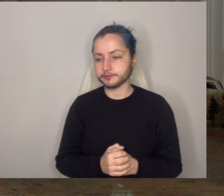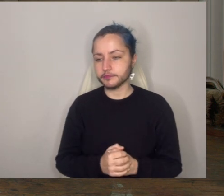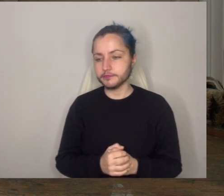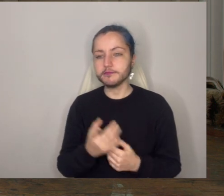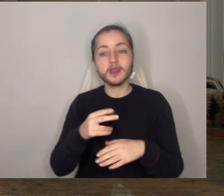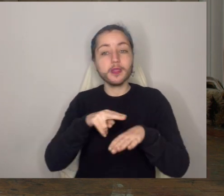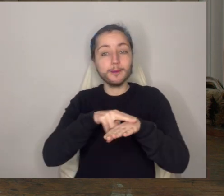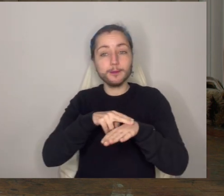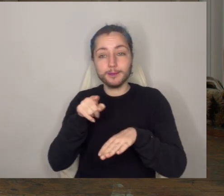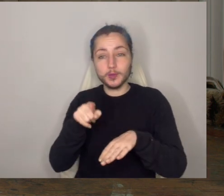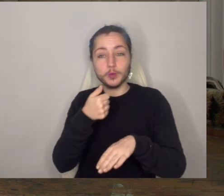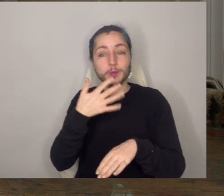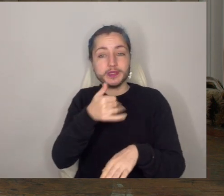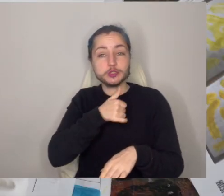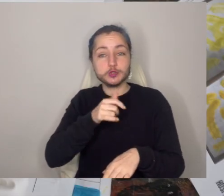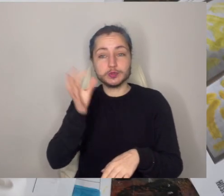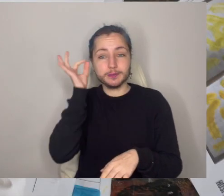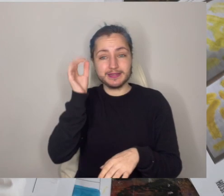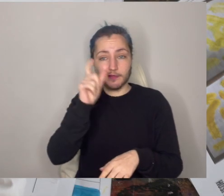or